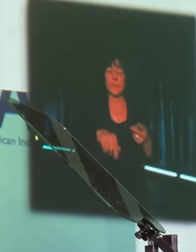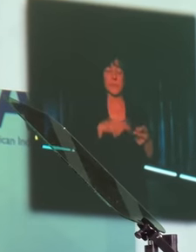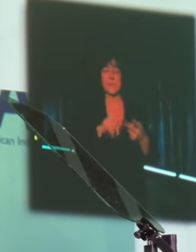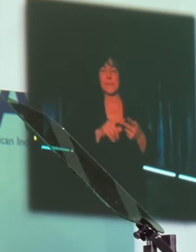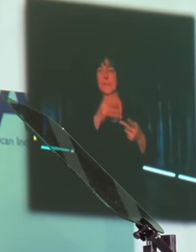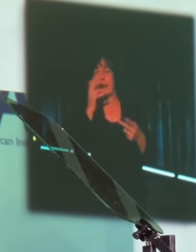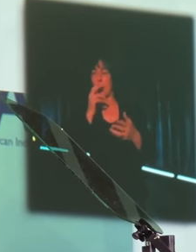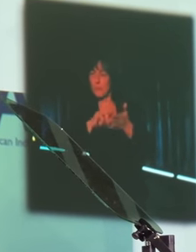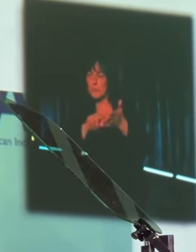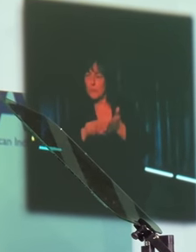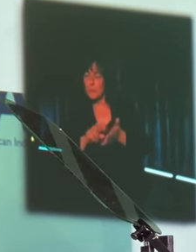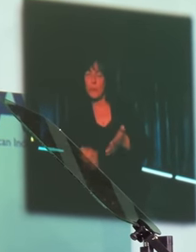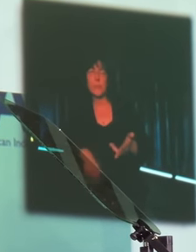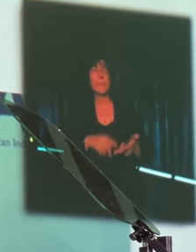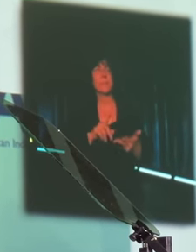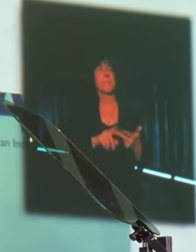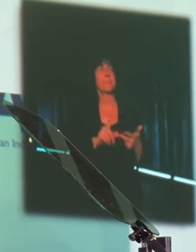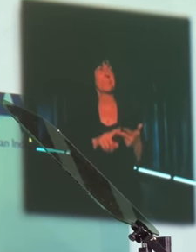ag research